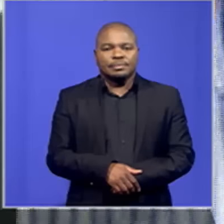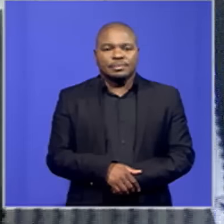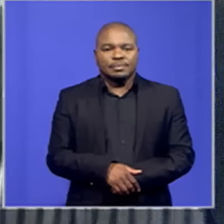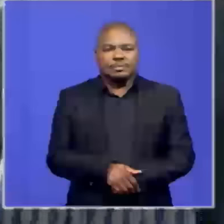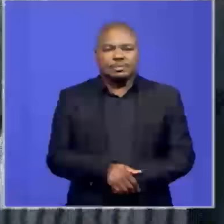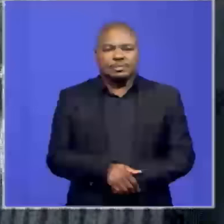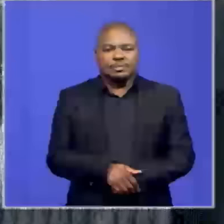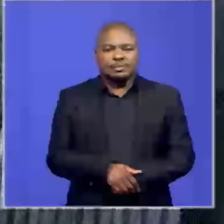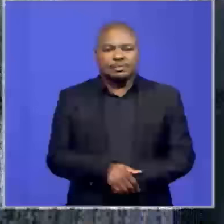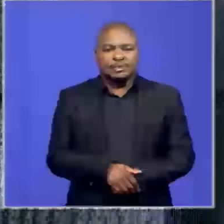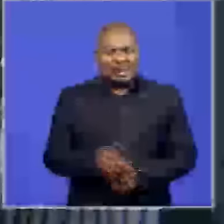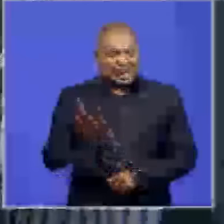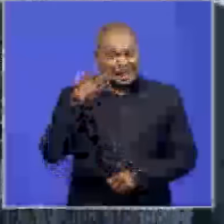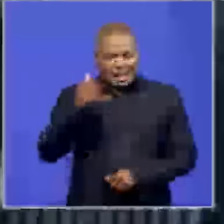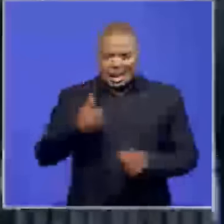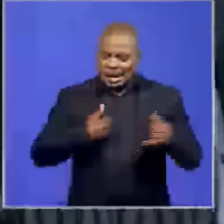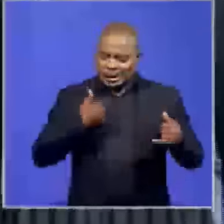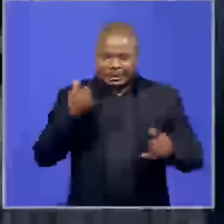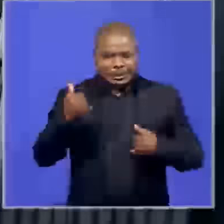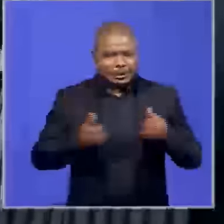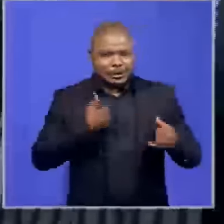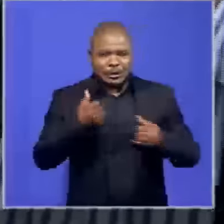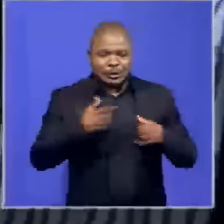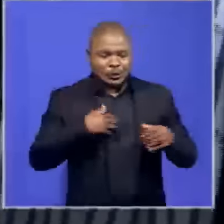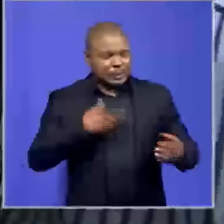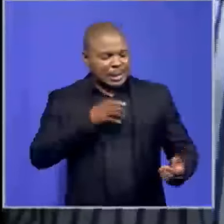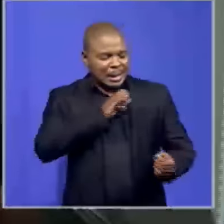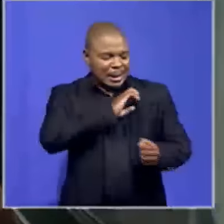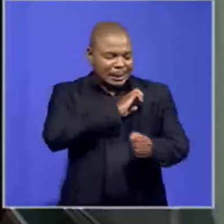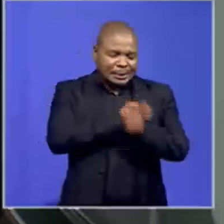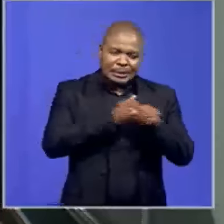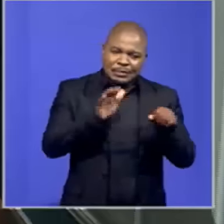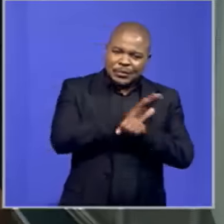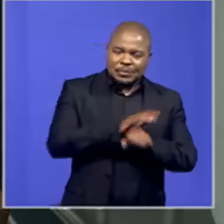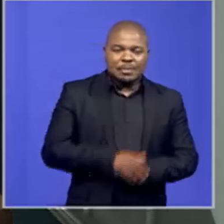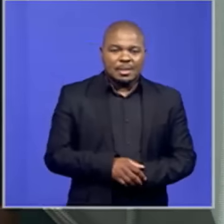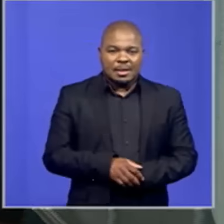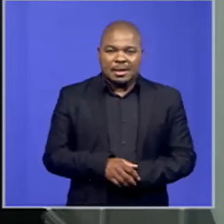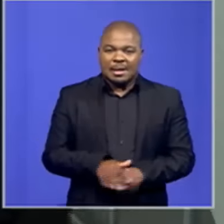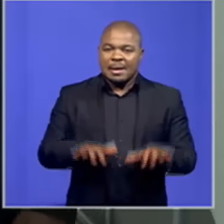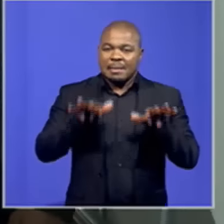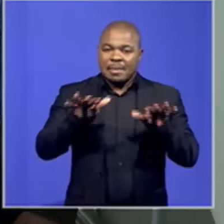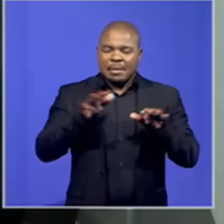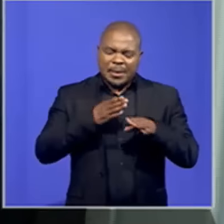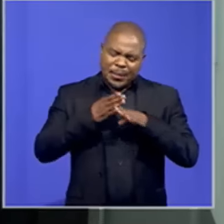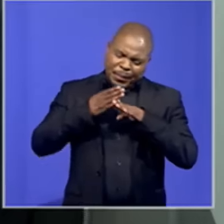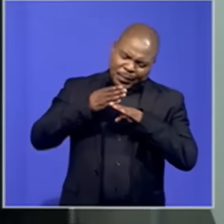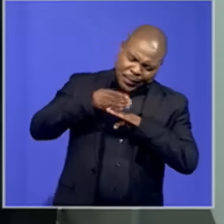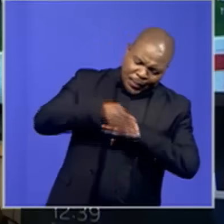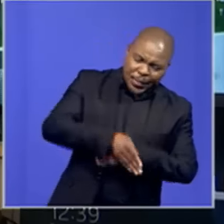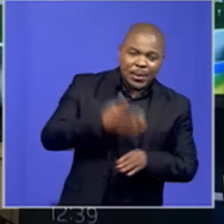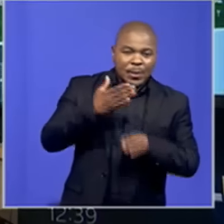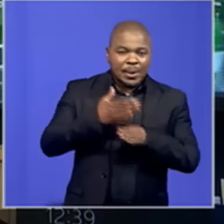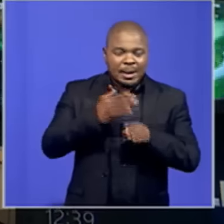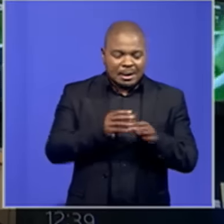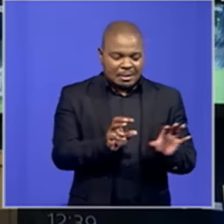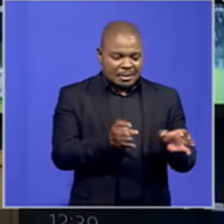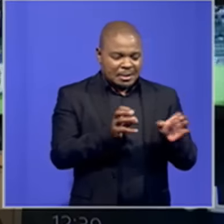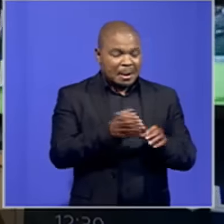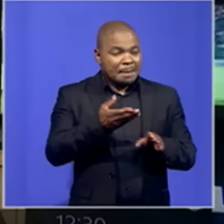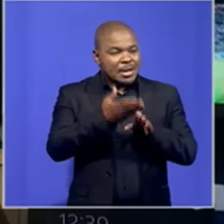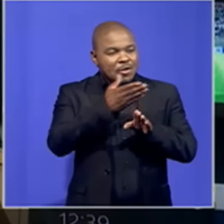And I used to enjoy it. Full of energy. Bagaka ba kgaso ba bakileng ba relela le